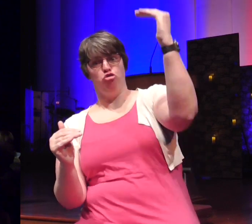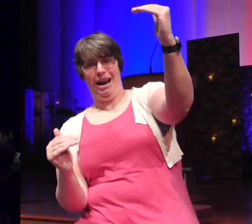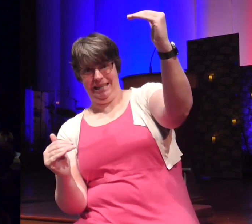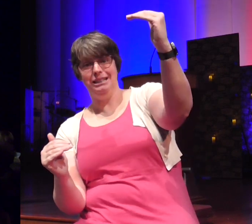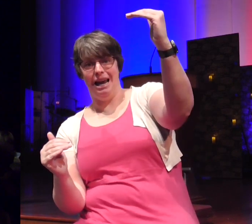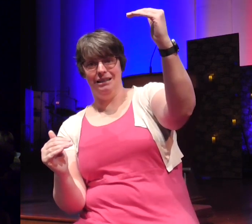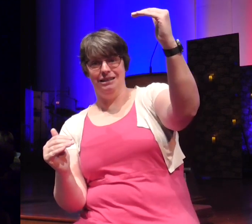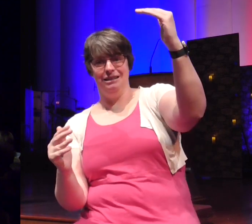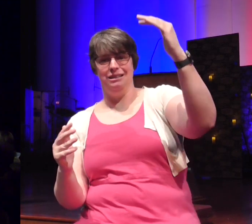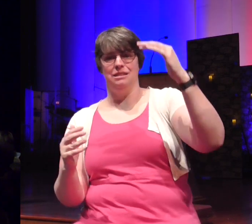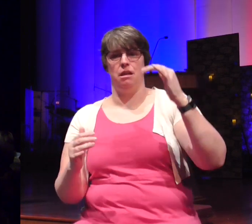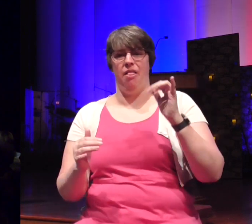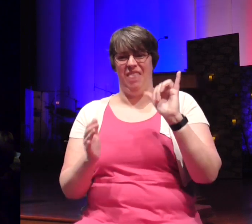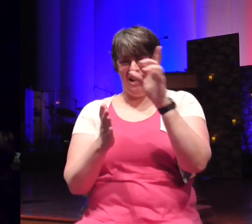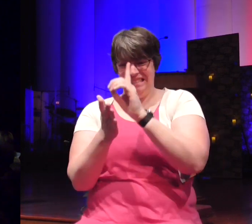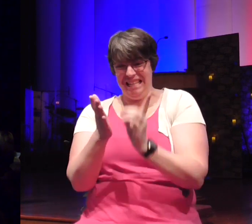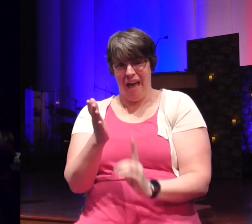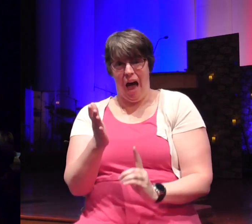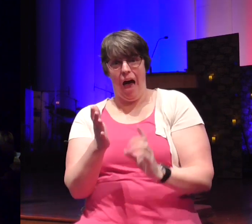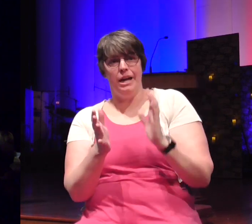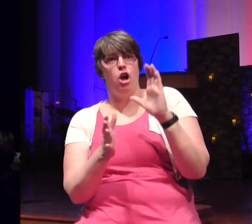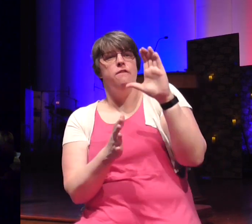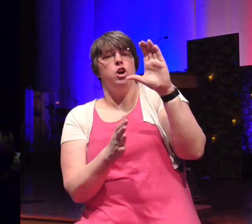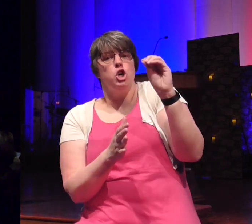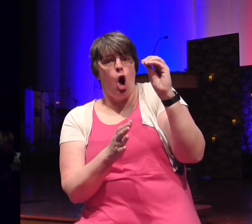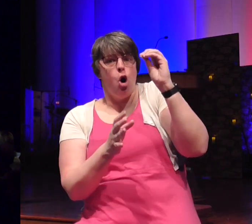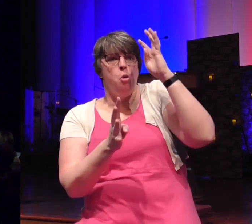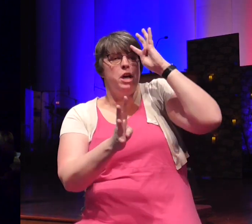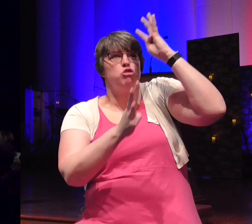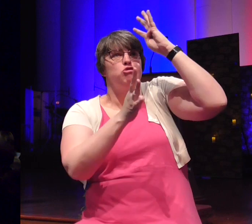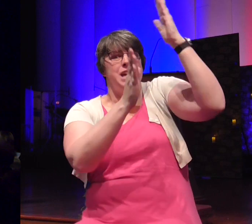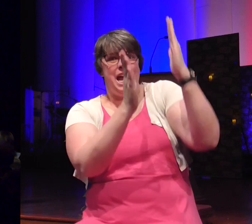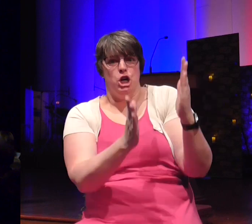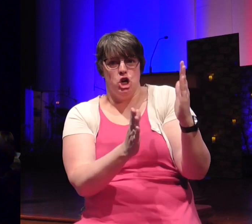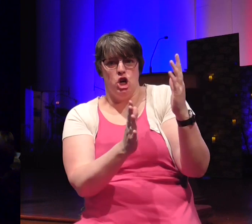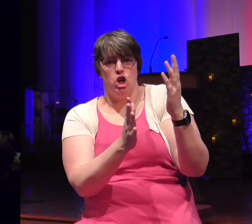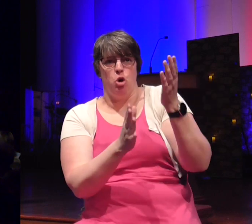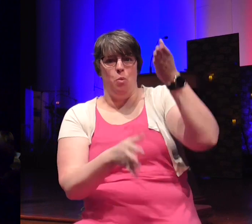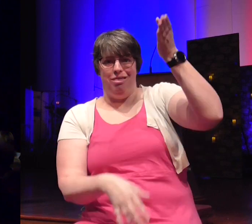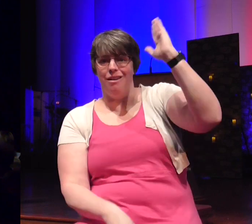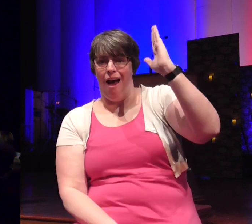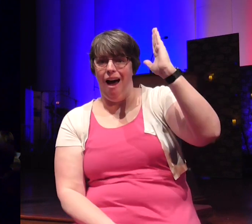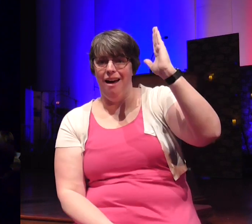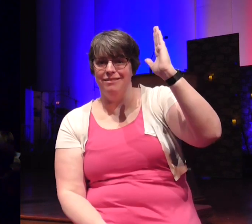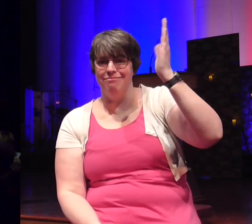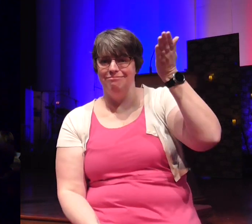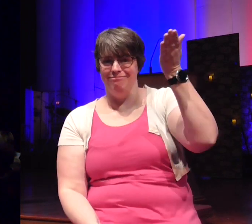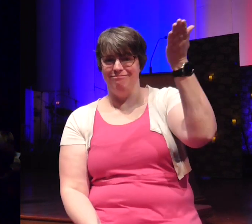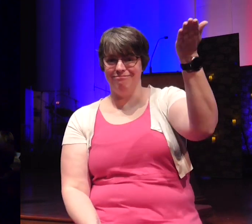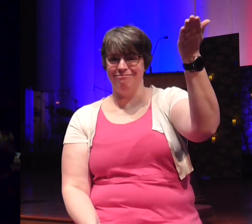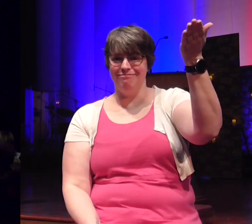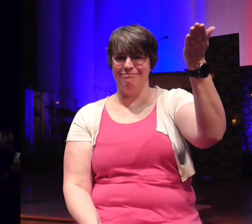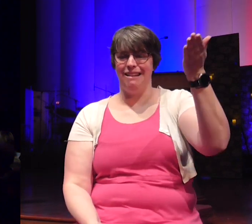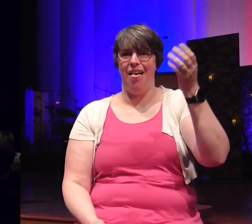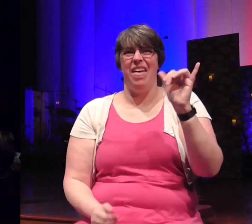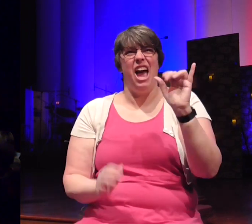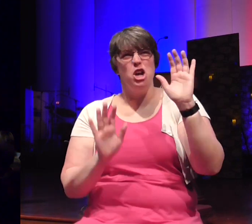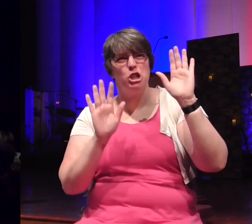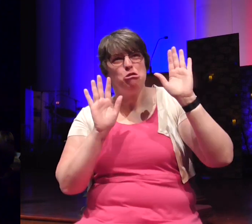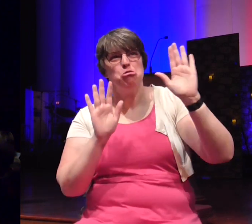to our higher design as co-creators with God, co-creators of a really great